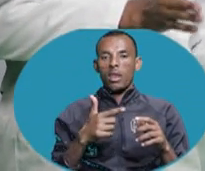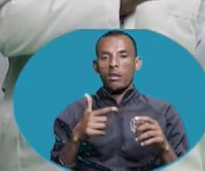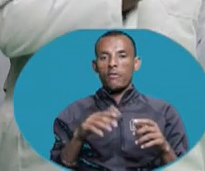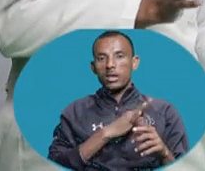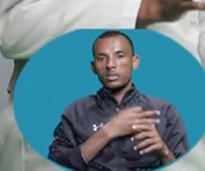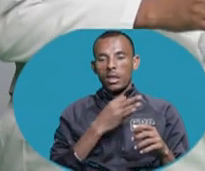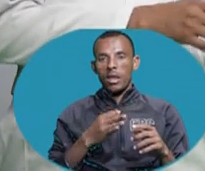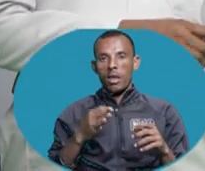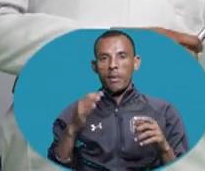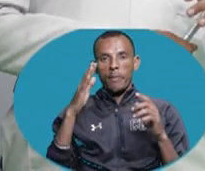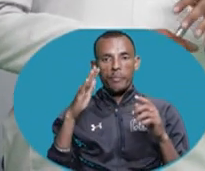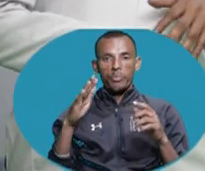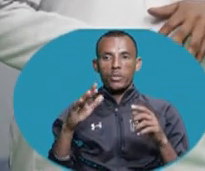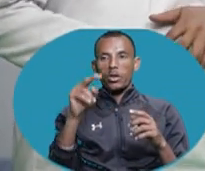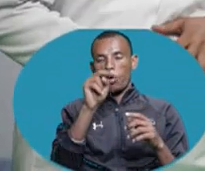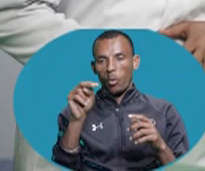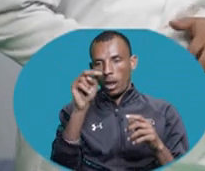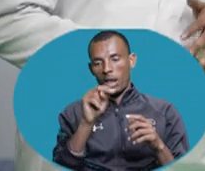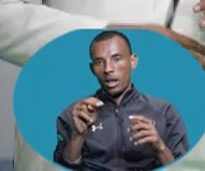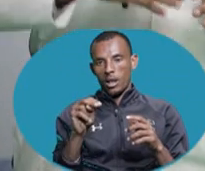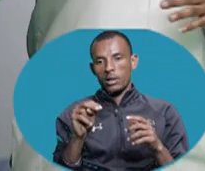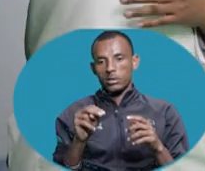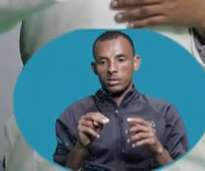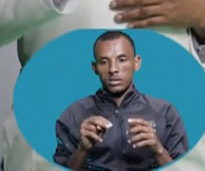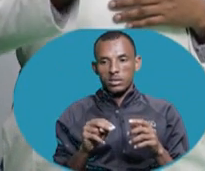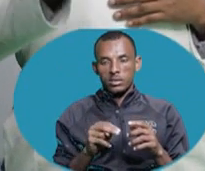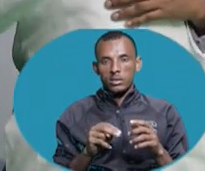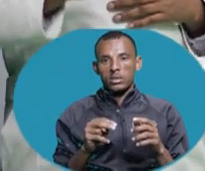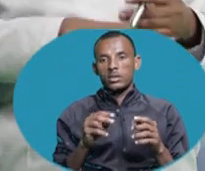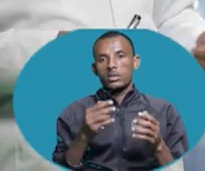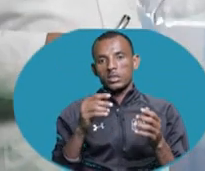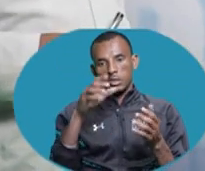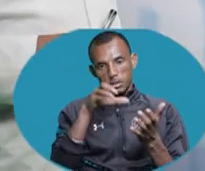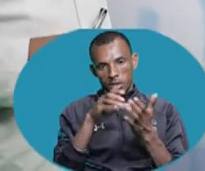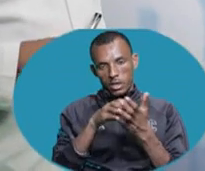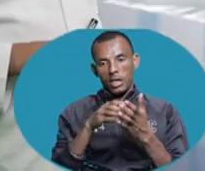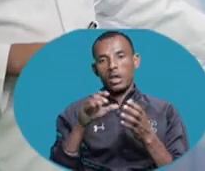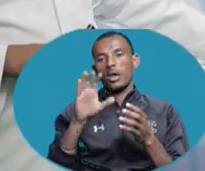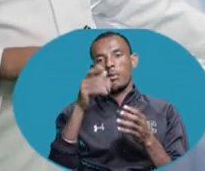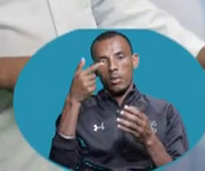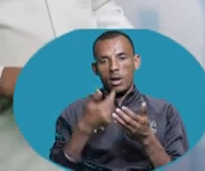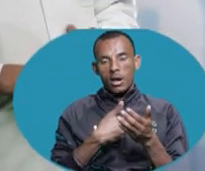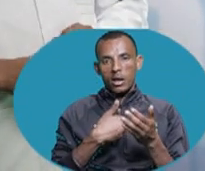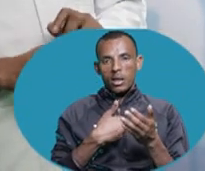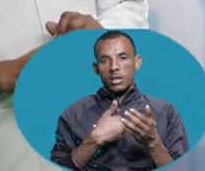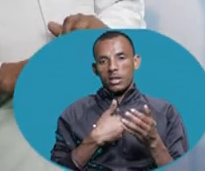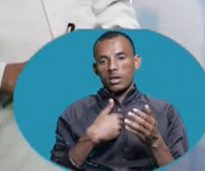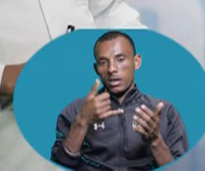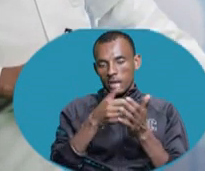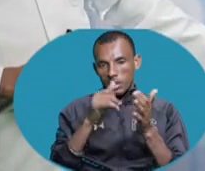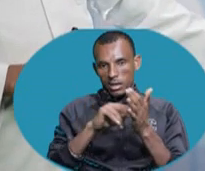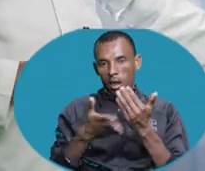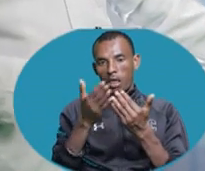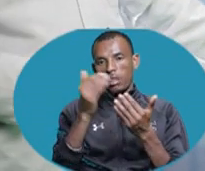Belgium, Norway. Adolf Hitler implemented Blitzkrieg and Blitzkrieg. The Blitzkrieg or Lightning